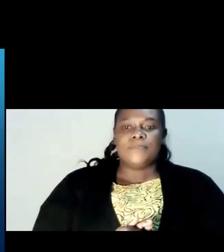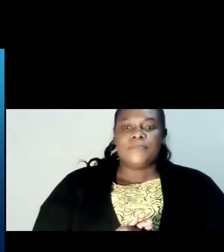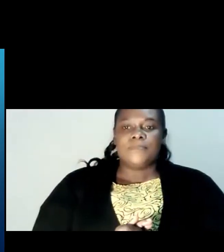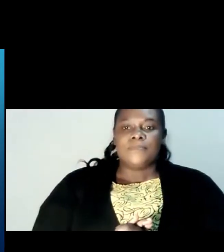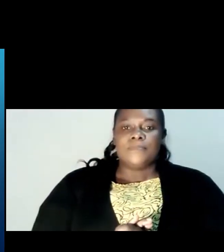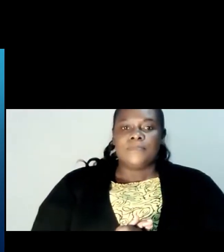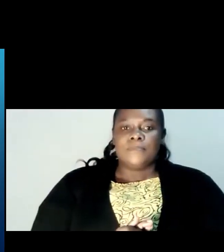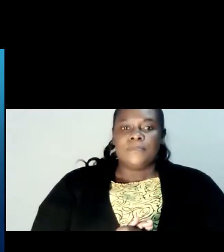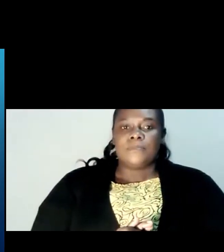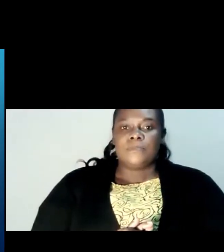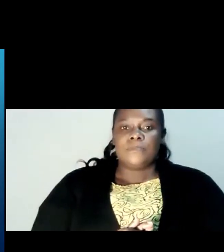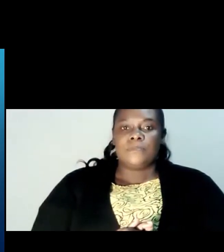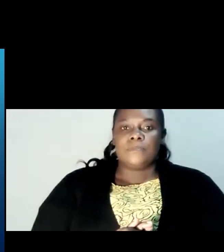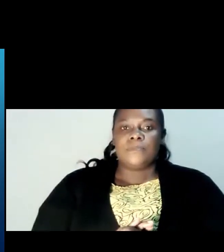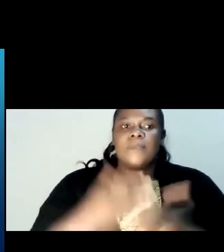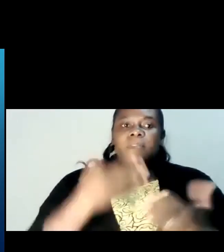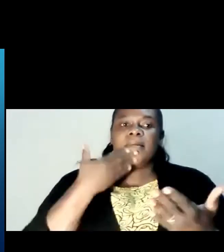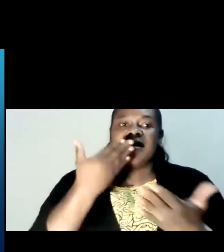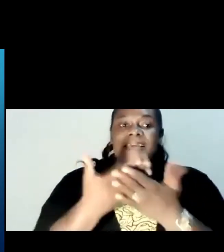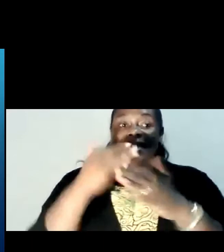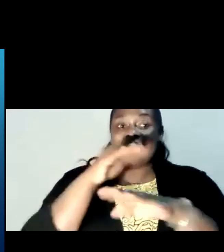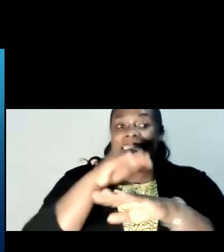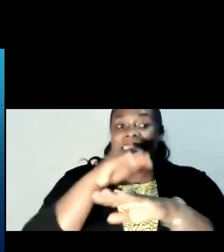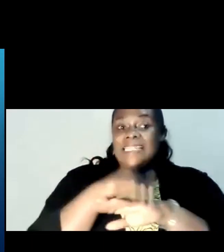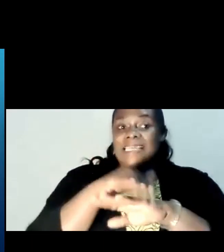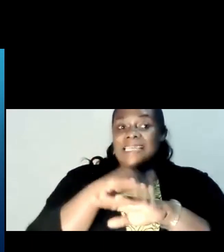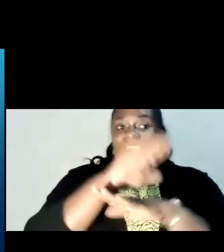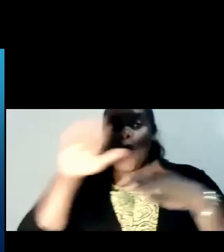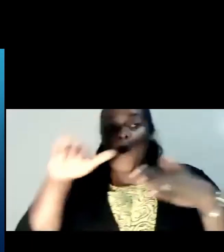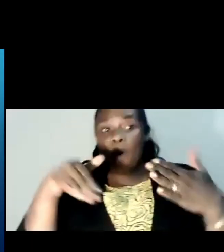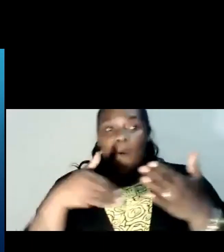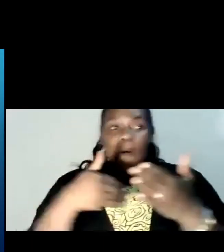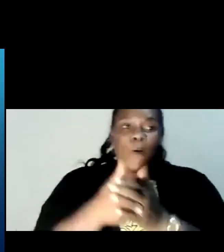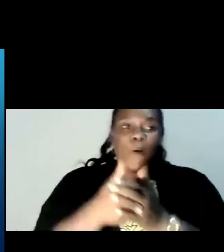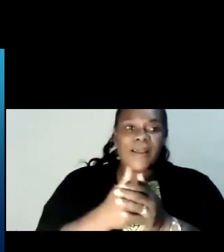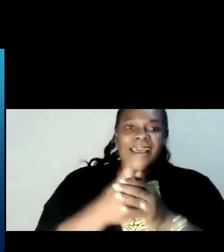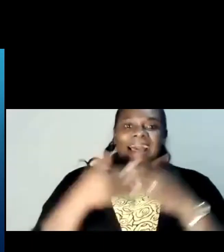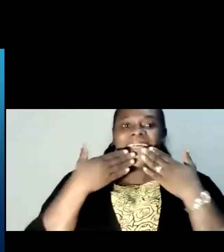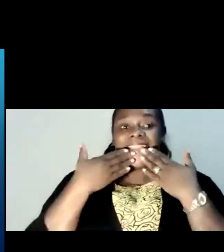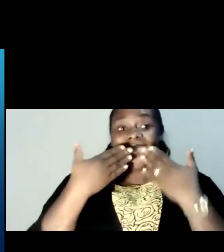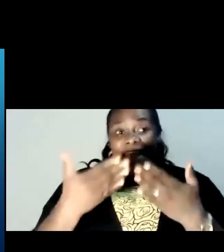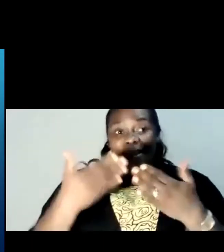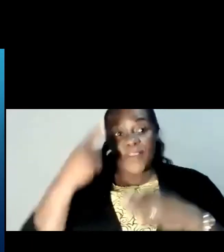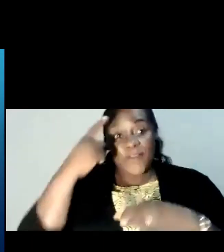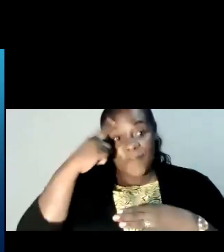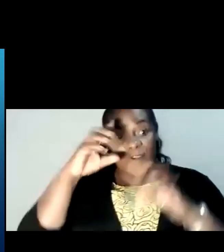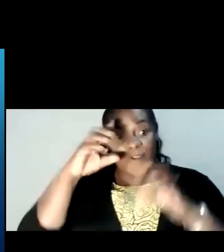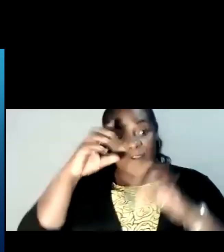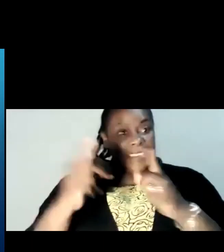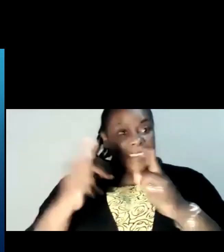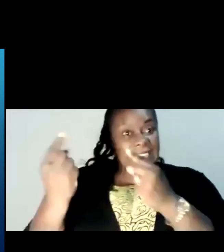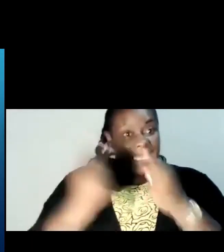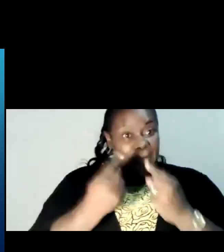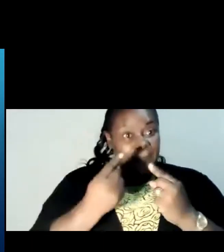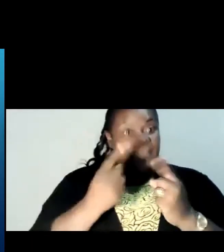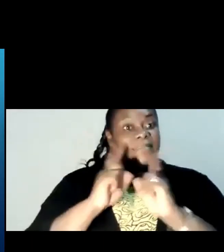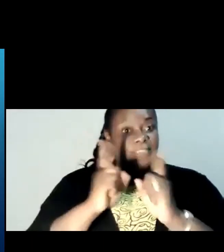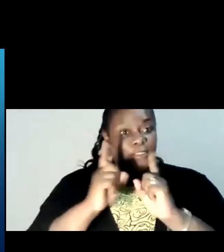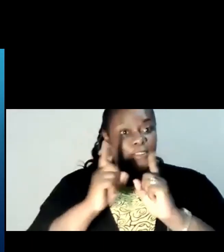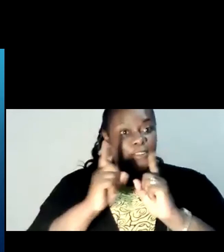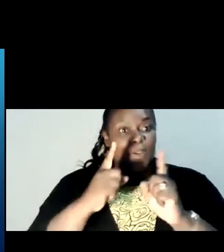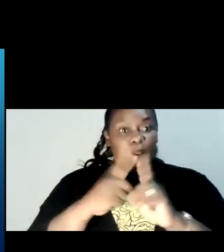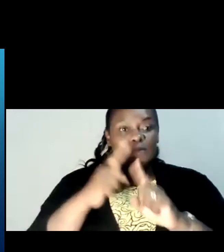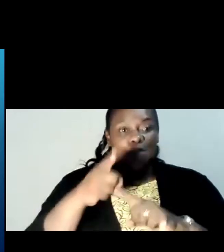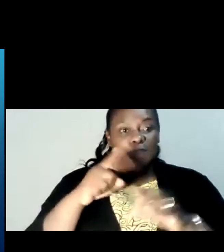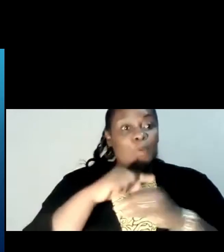All right. Good night, everyone. Thanks for giving me the opportunity to come and speak about health in